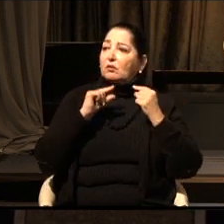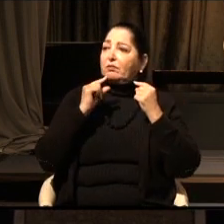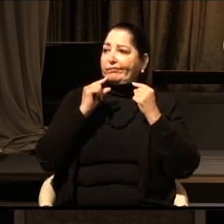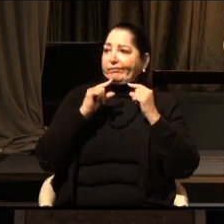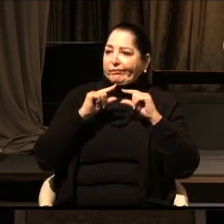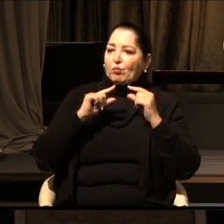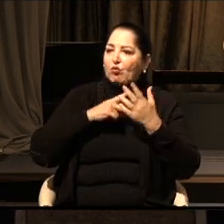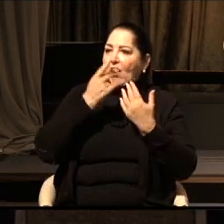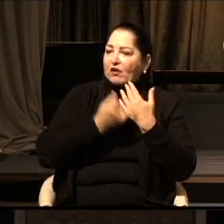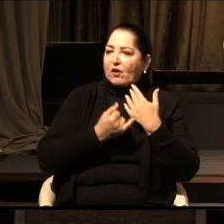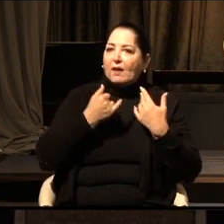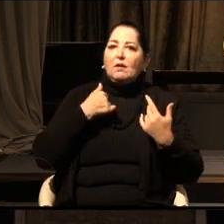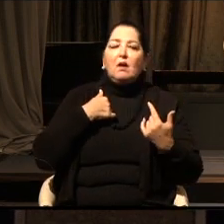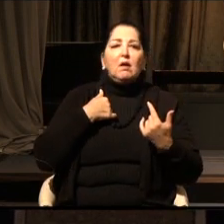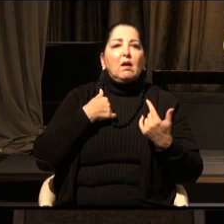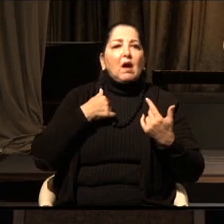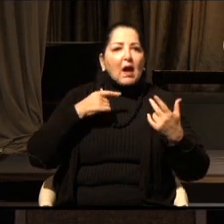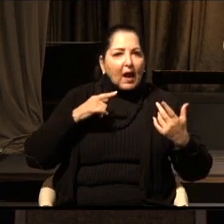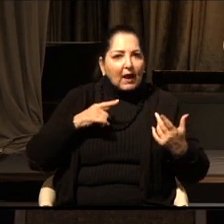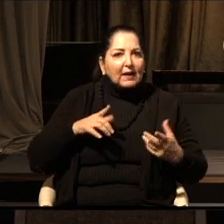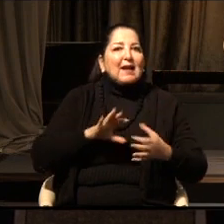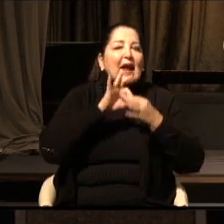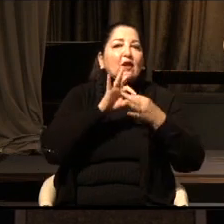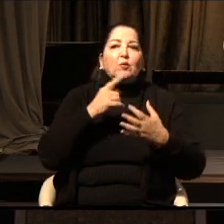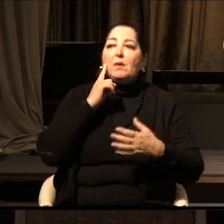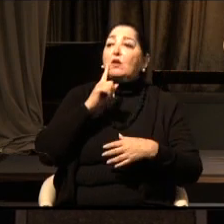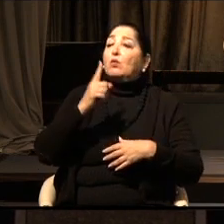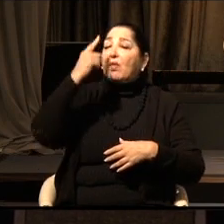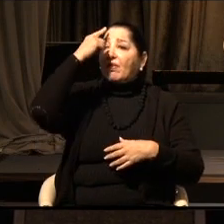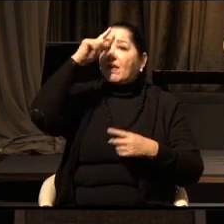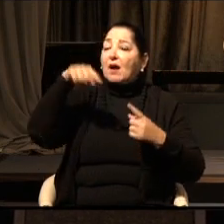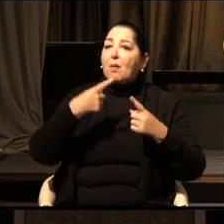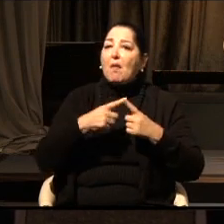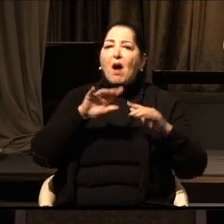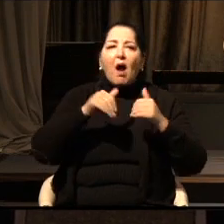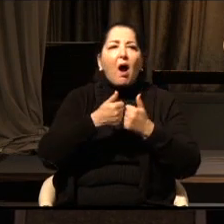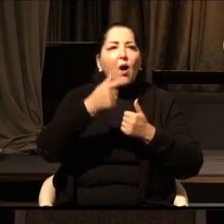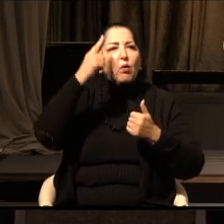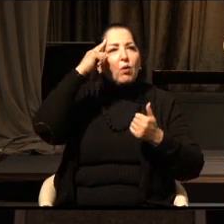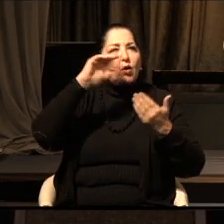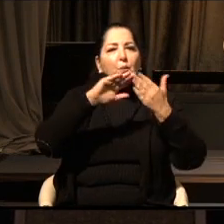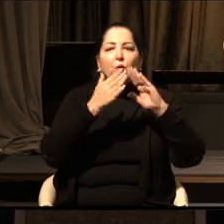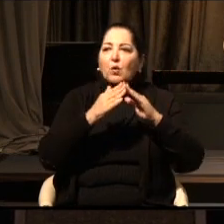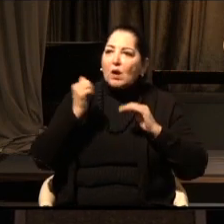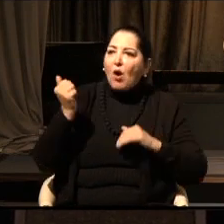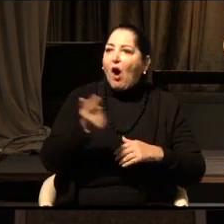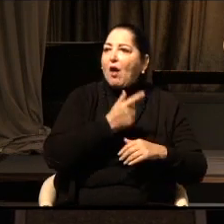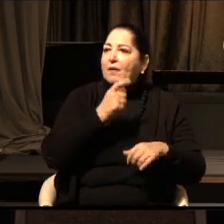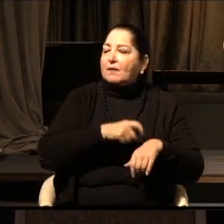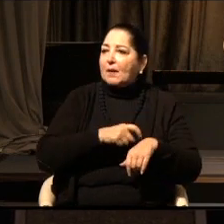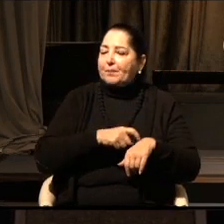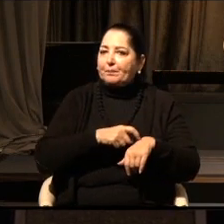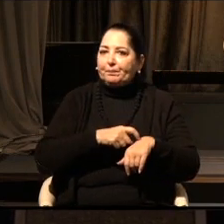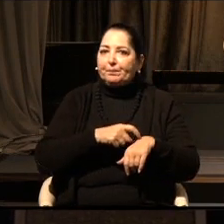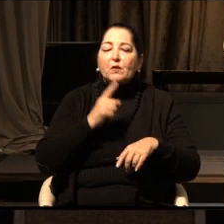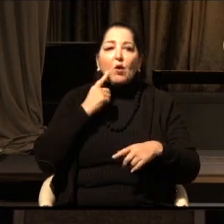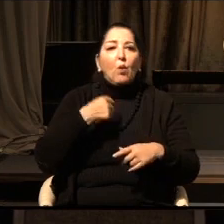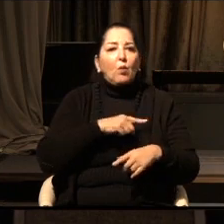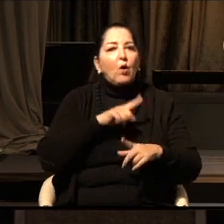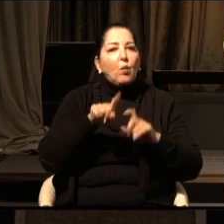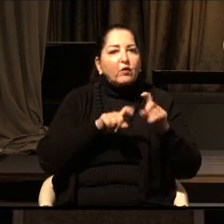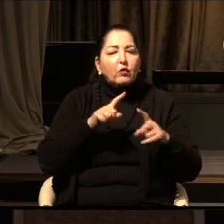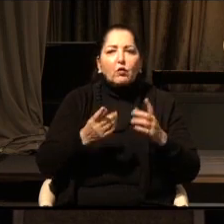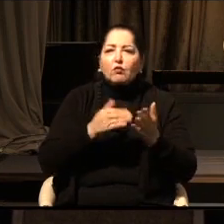words. And now our group would like to share three different kinds of stories that represent some of the ways that we are questioning, redefining,